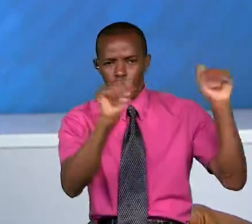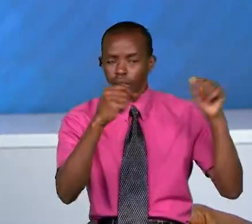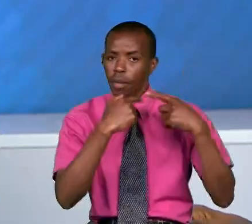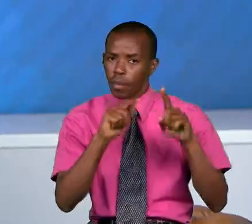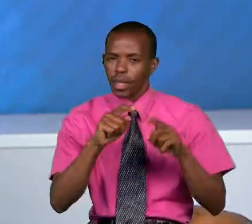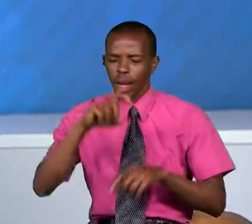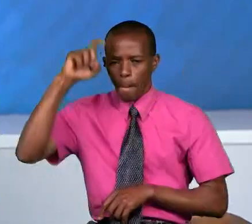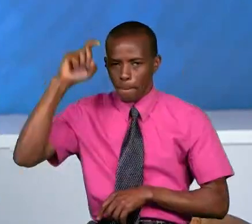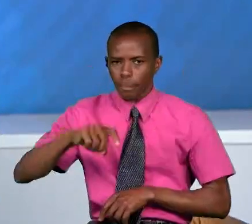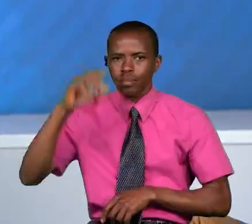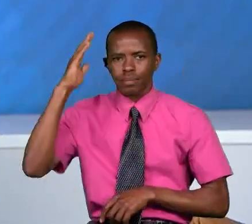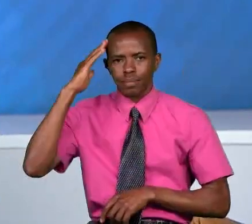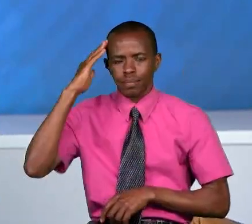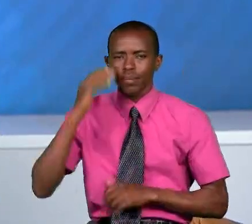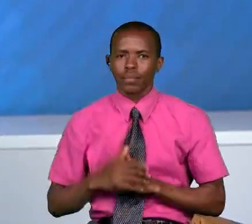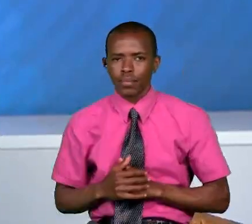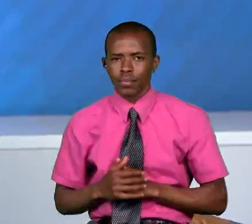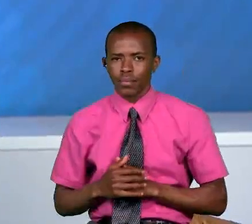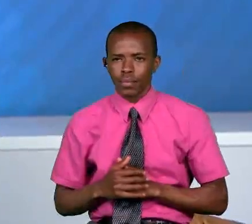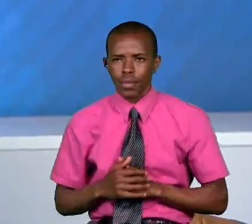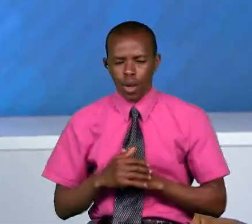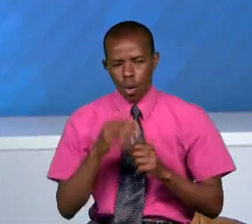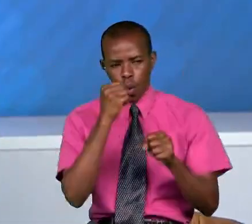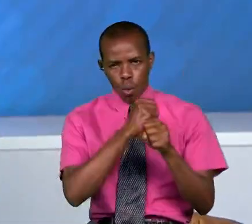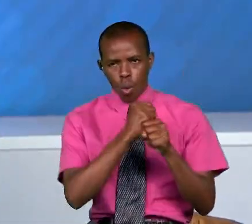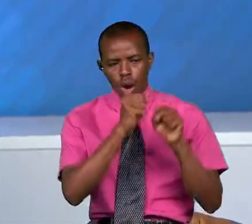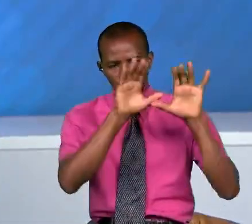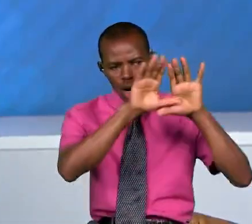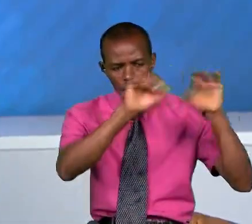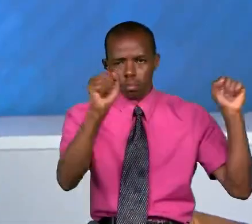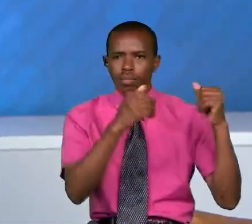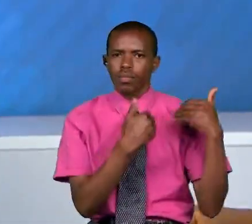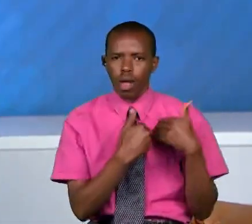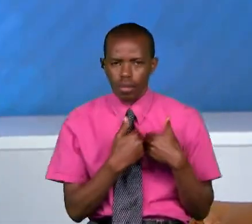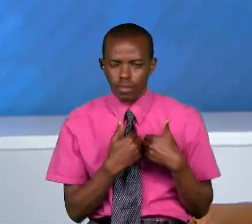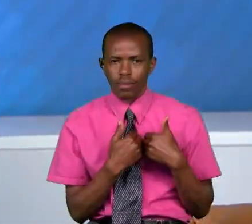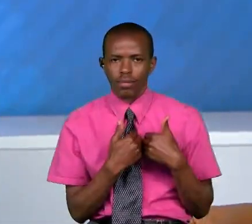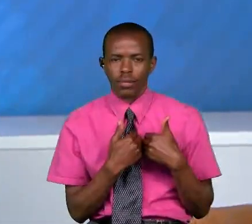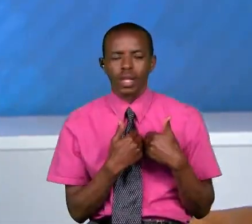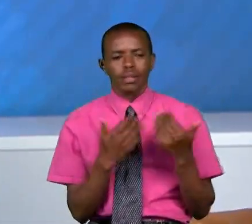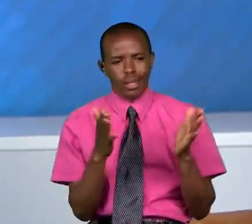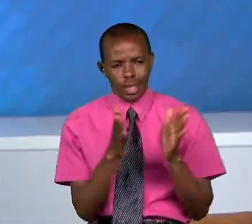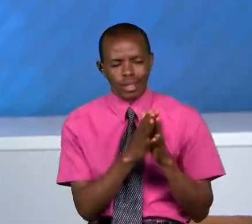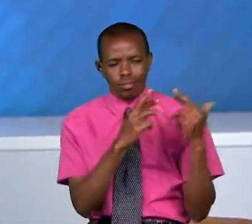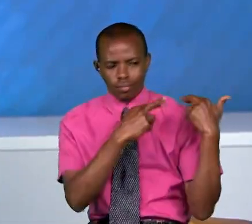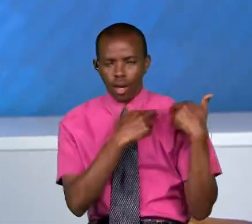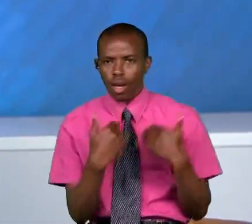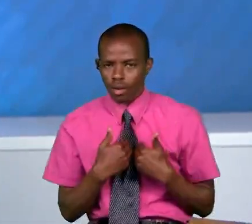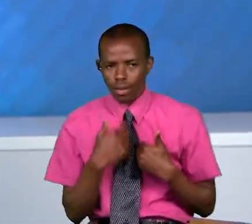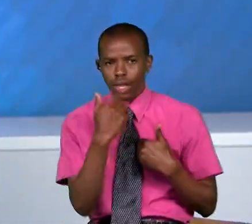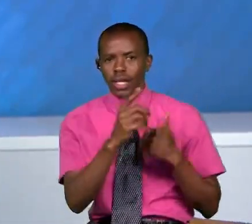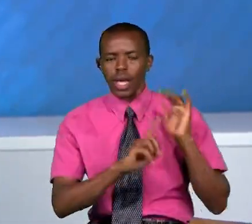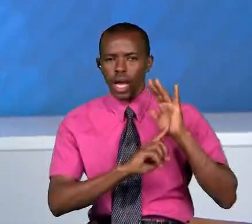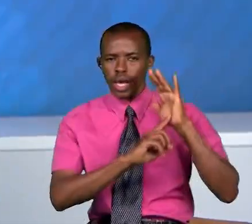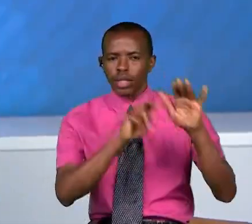you have to realize the kind of work that he has behind him or on his shoulders. And he is a symbol